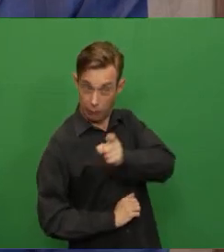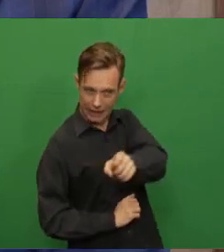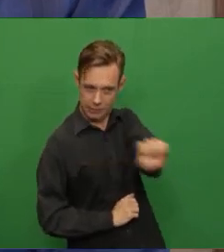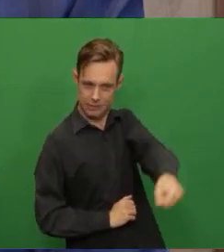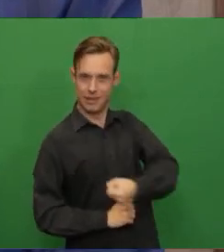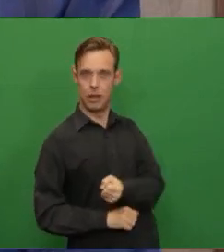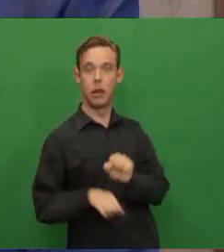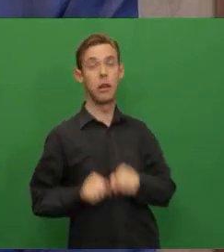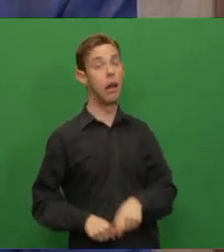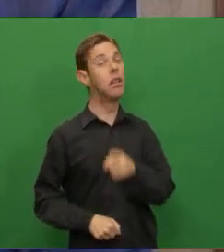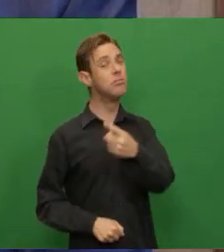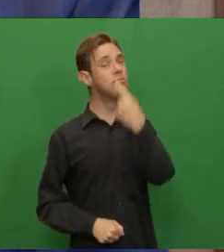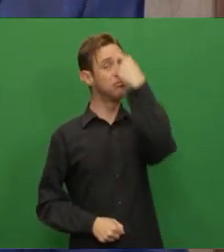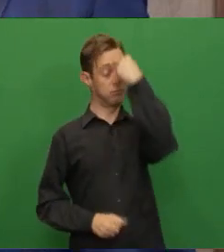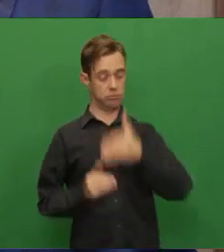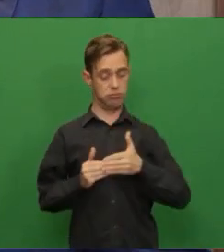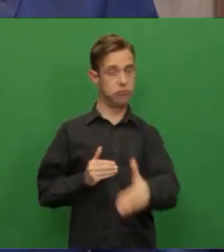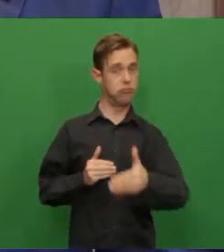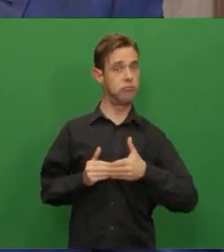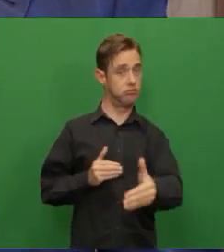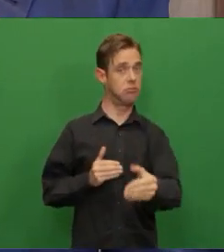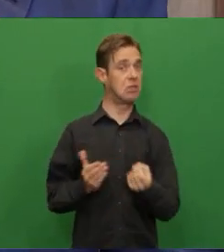rather than later.